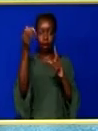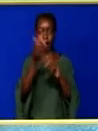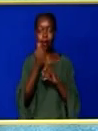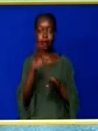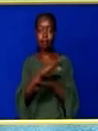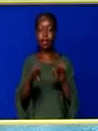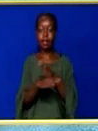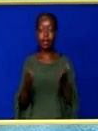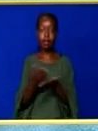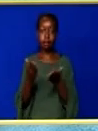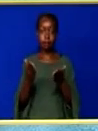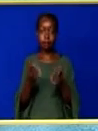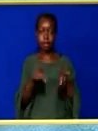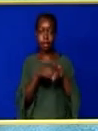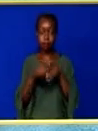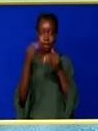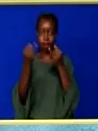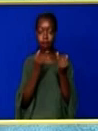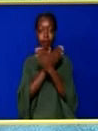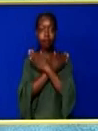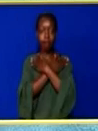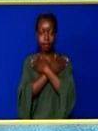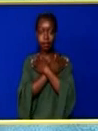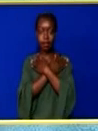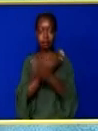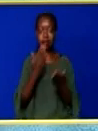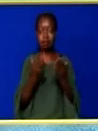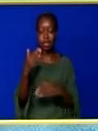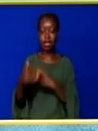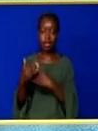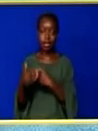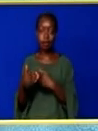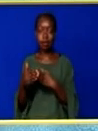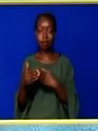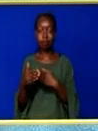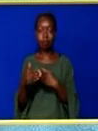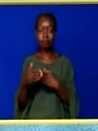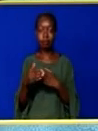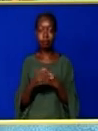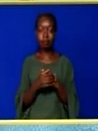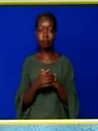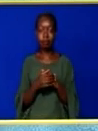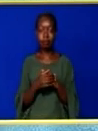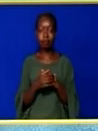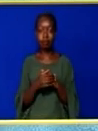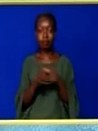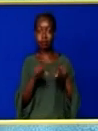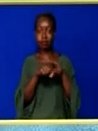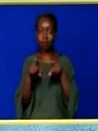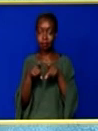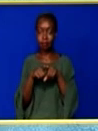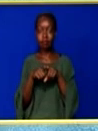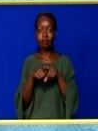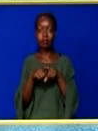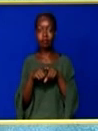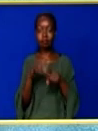there. Remember also to invite a friend. Be good to your neighbor. Be good to your neighbor, that it can also benefit